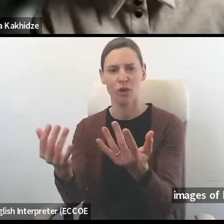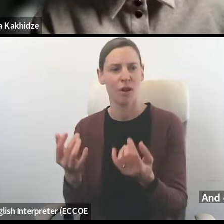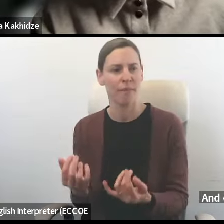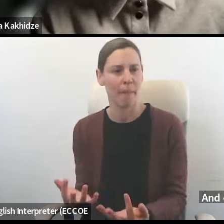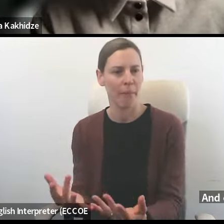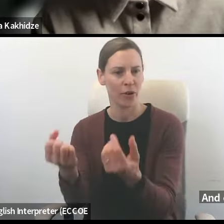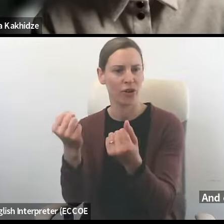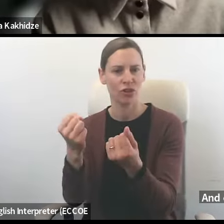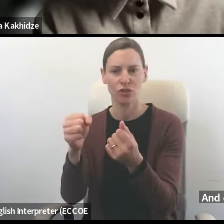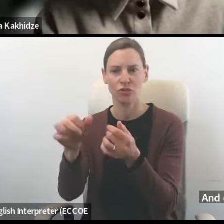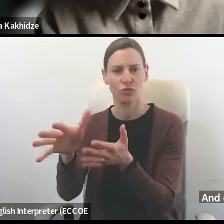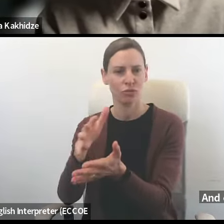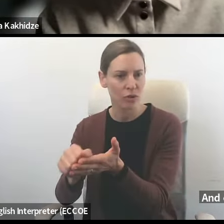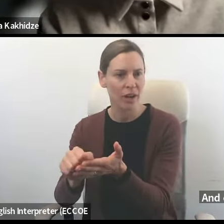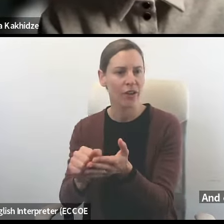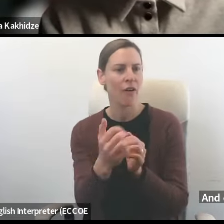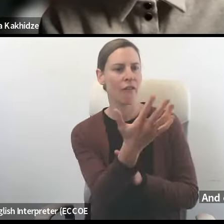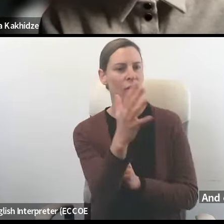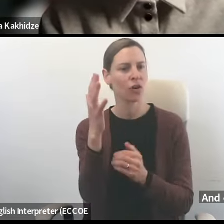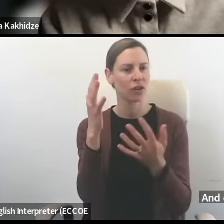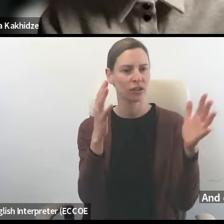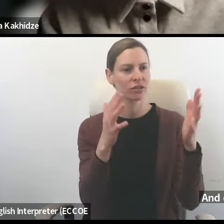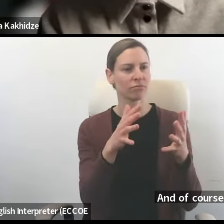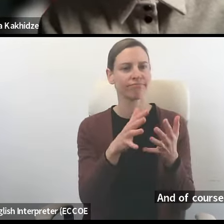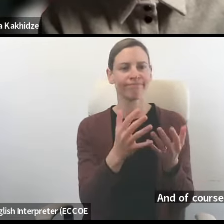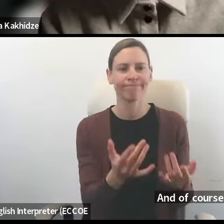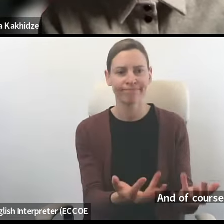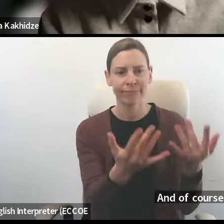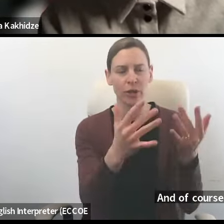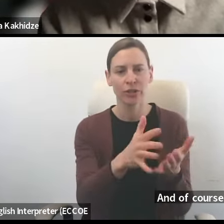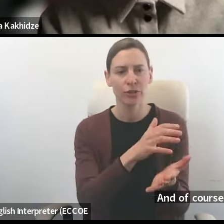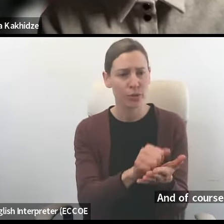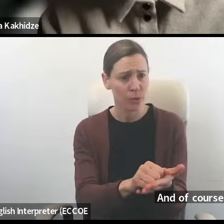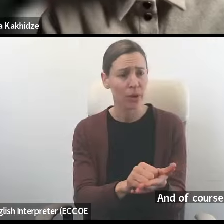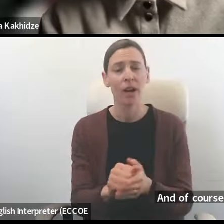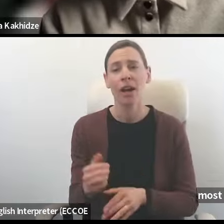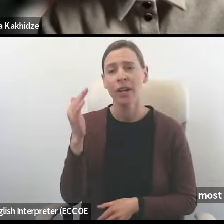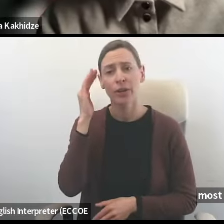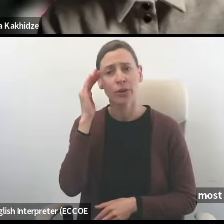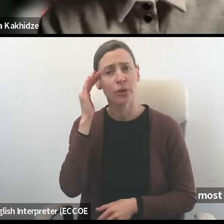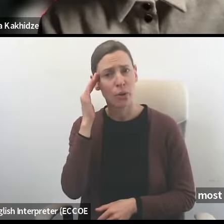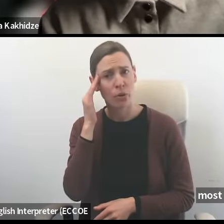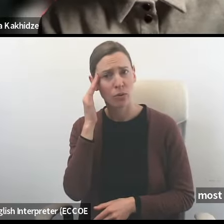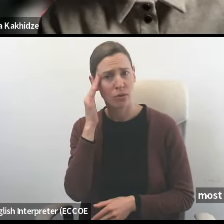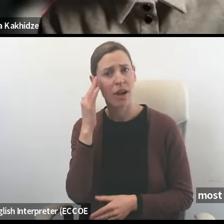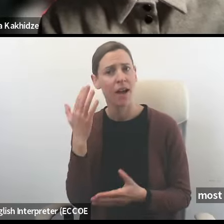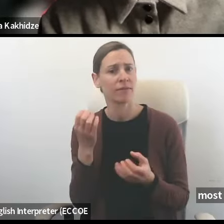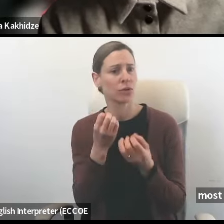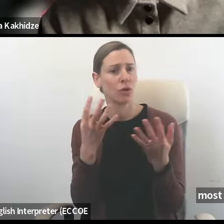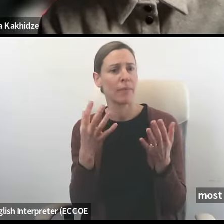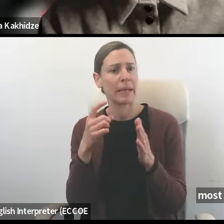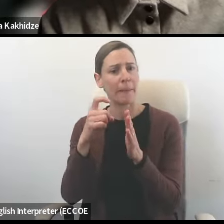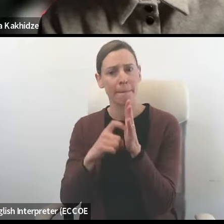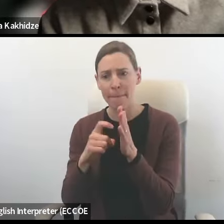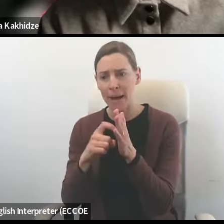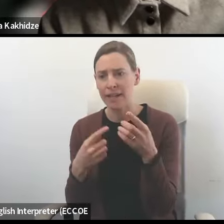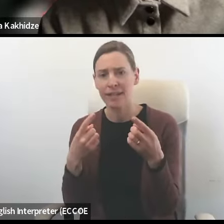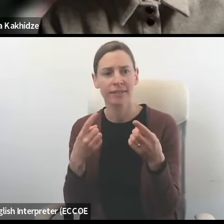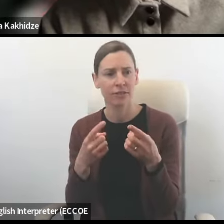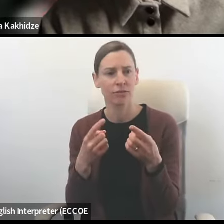fact that Ukraine is the most mined land today in the world. How did this affect your